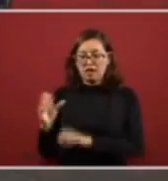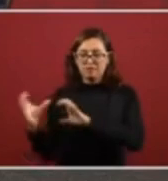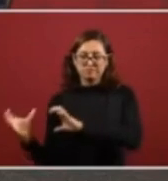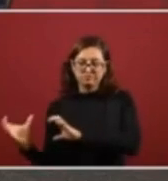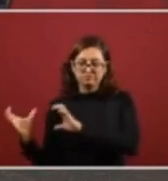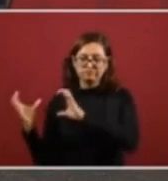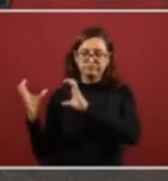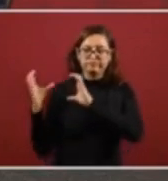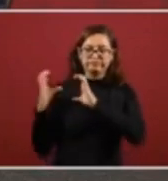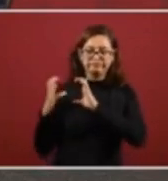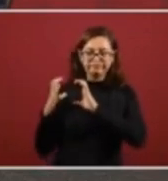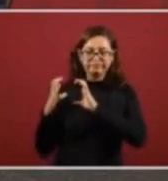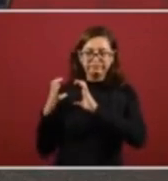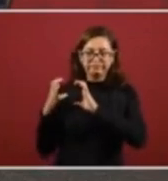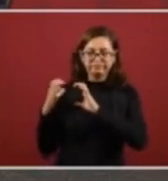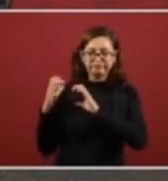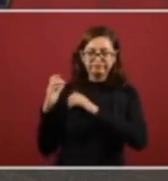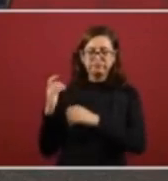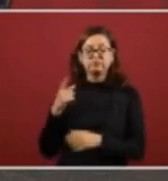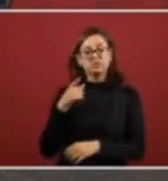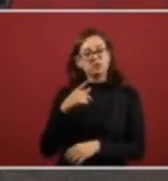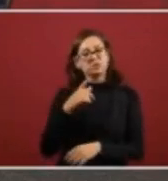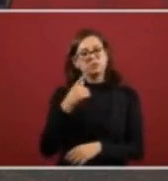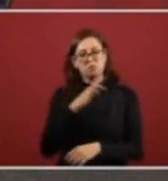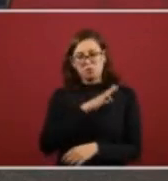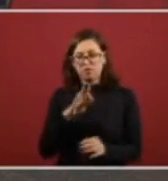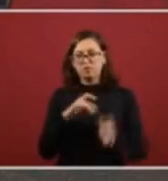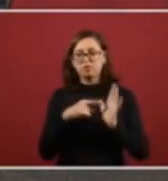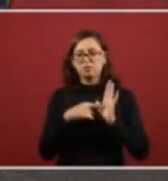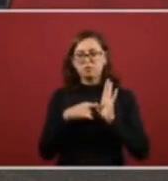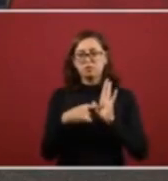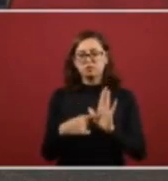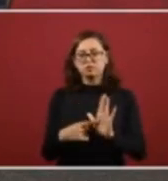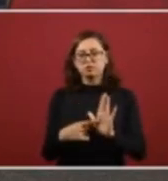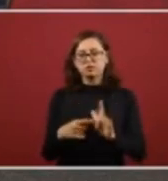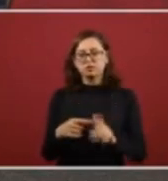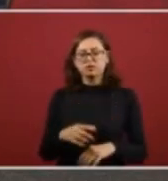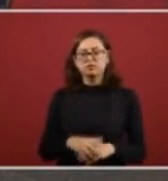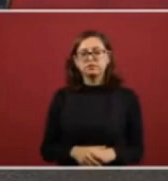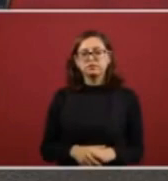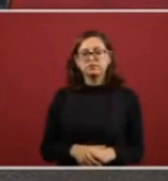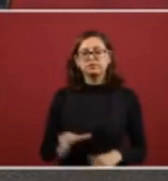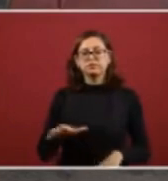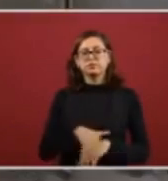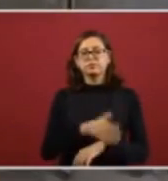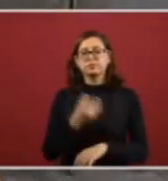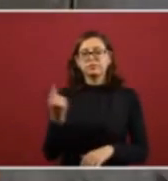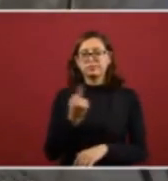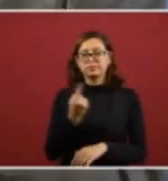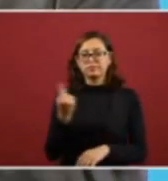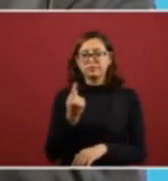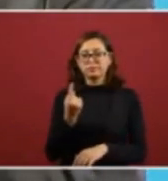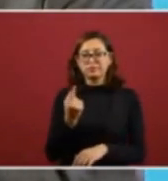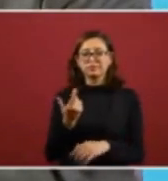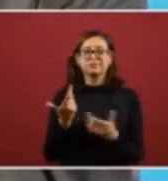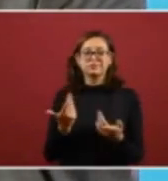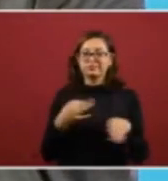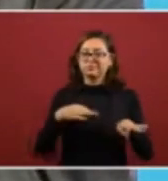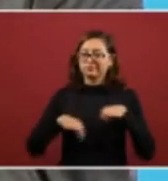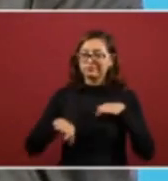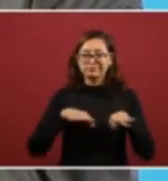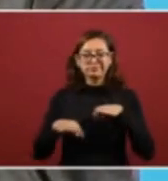a soldier carrying a cylinder of gas, because it's, and